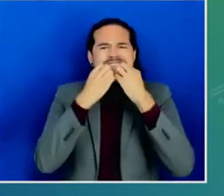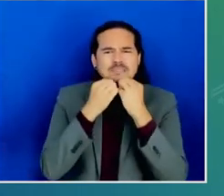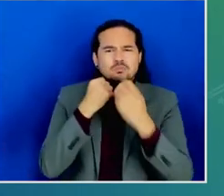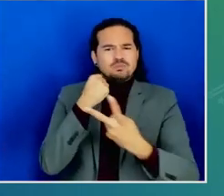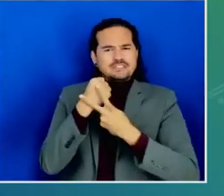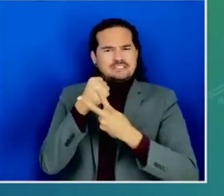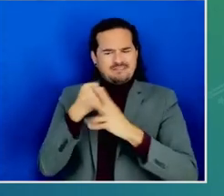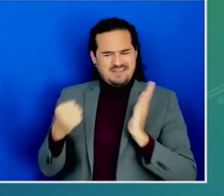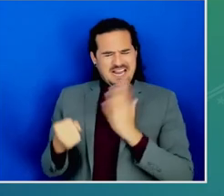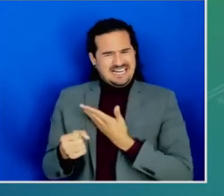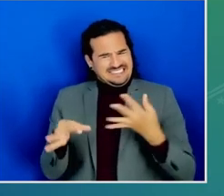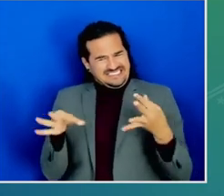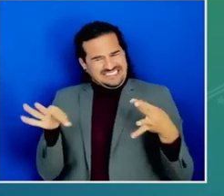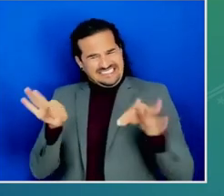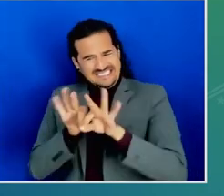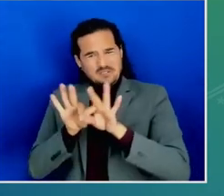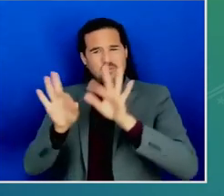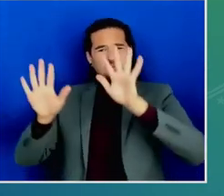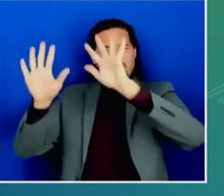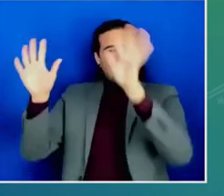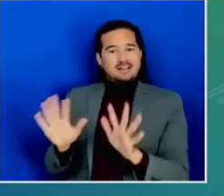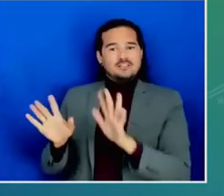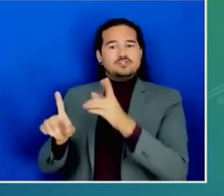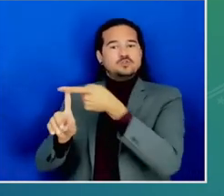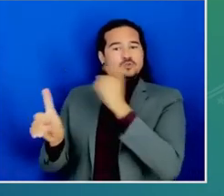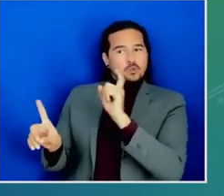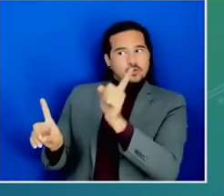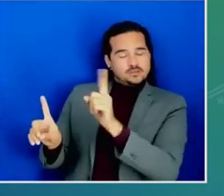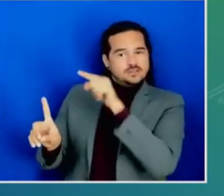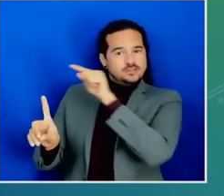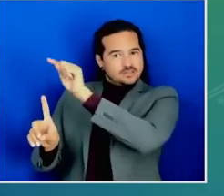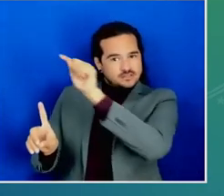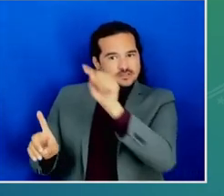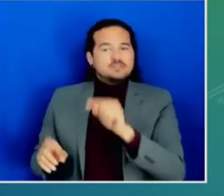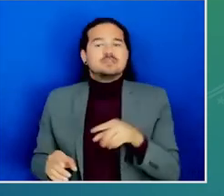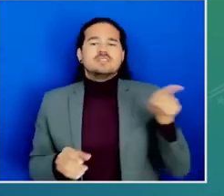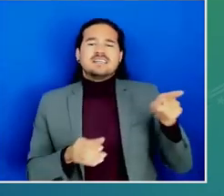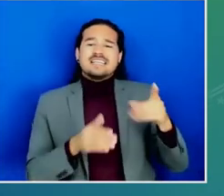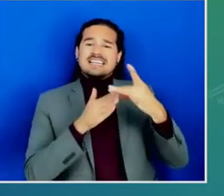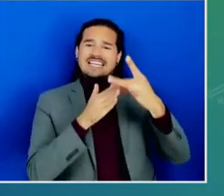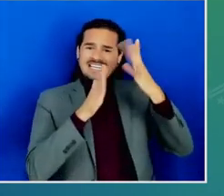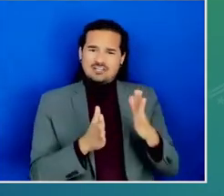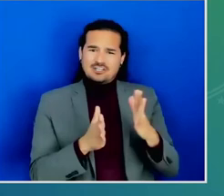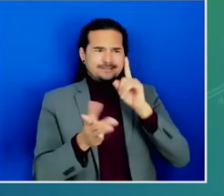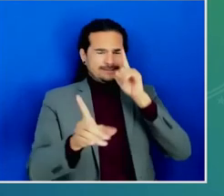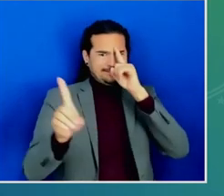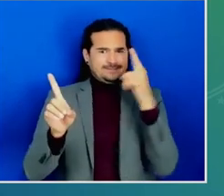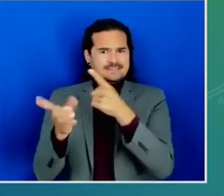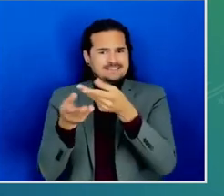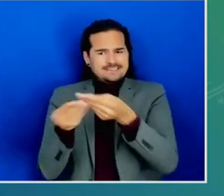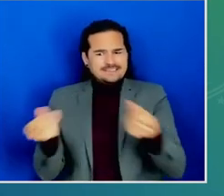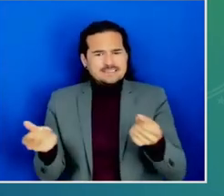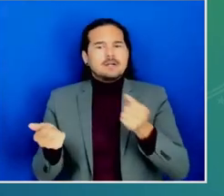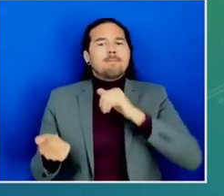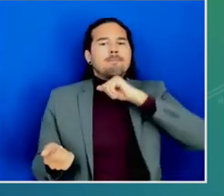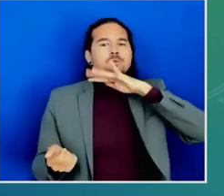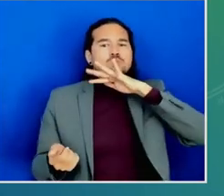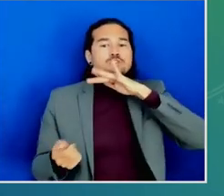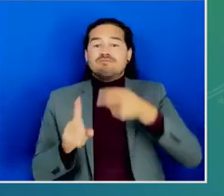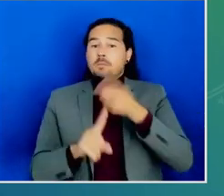sources. She led our effort to help lower carbon emissions of existing power plants and power plants of the